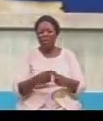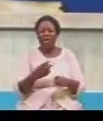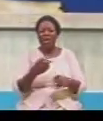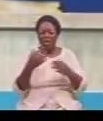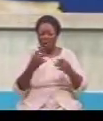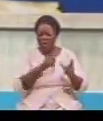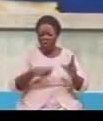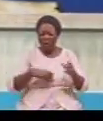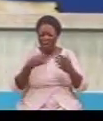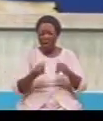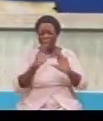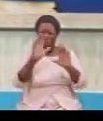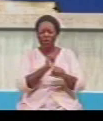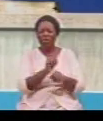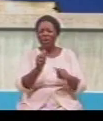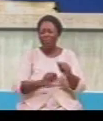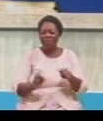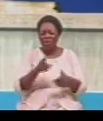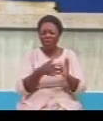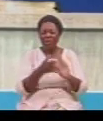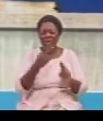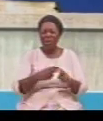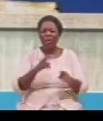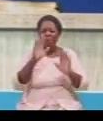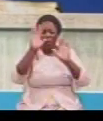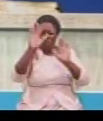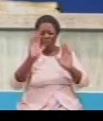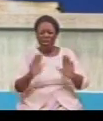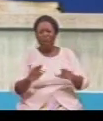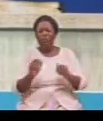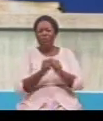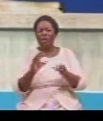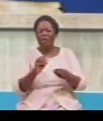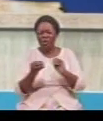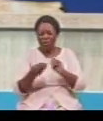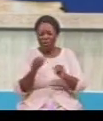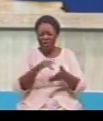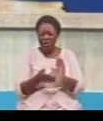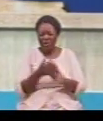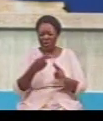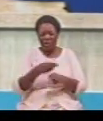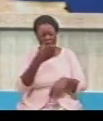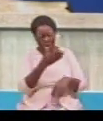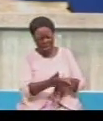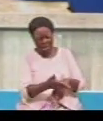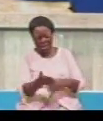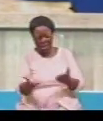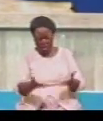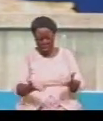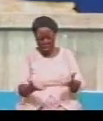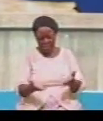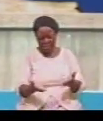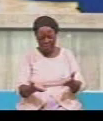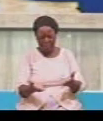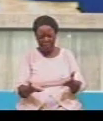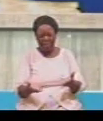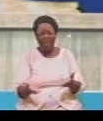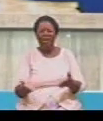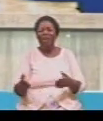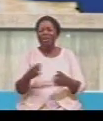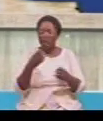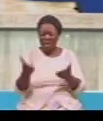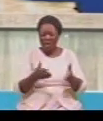everywhere. Wonders without number. Here at the Alpha location, here with